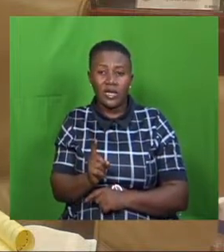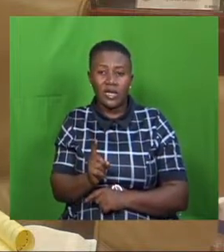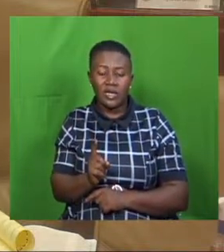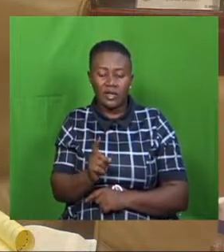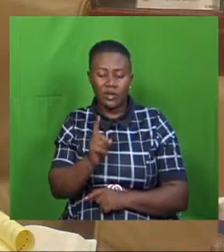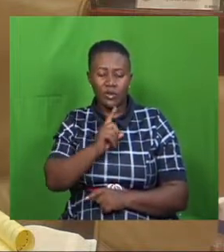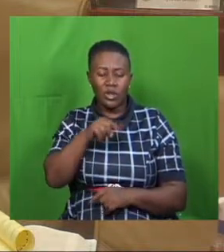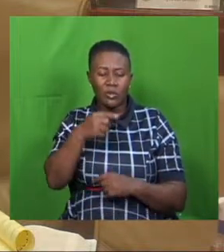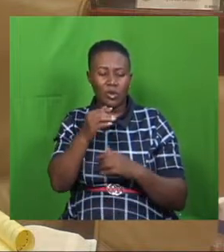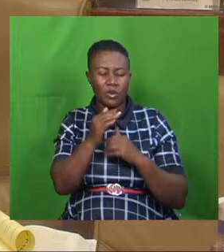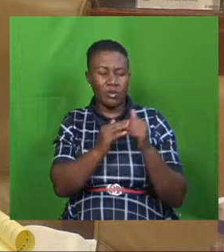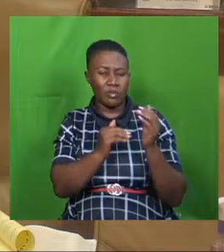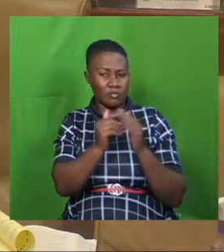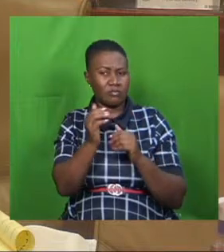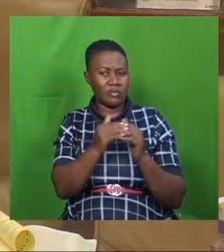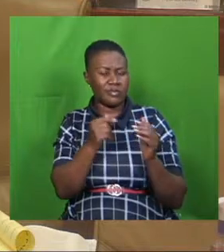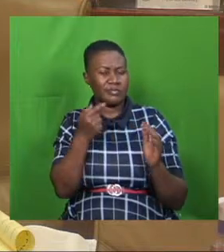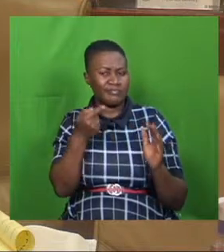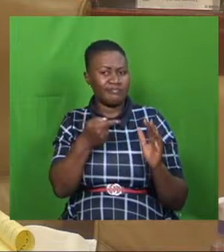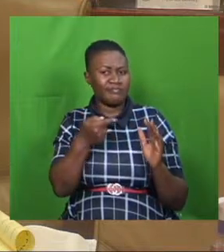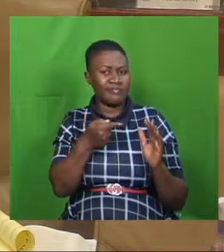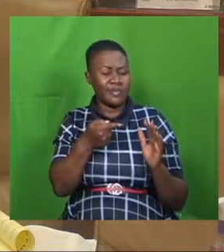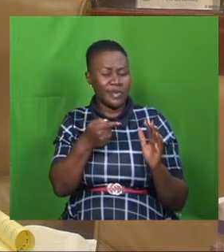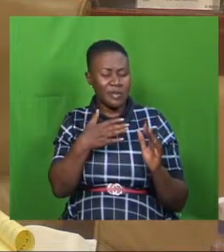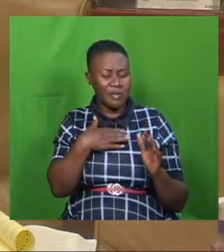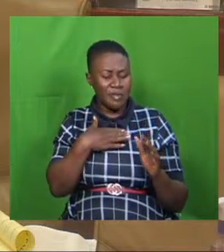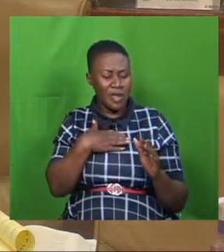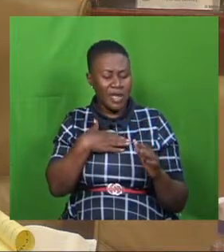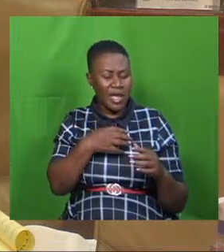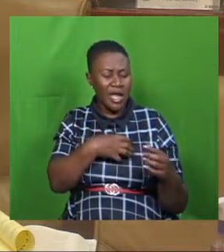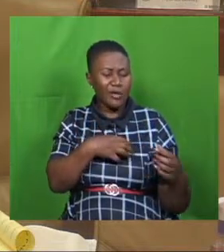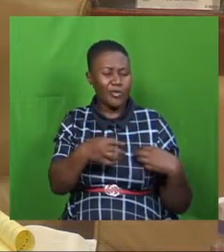Honorable Speaker, the argument has been made